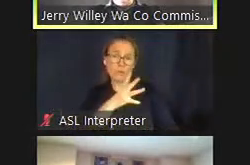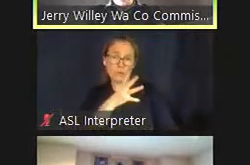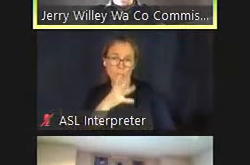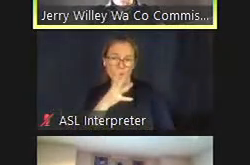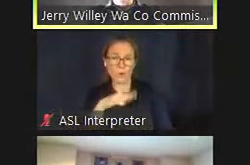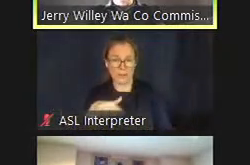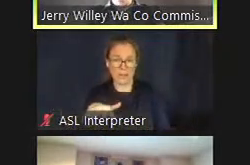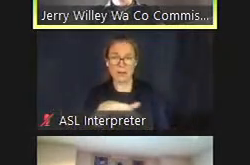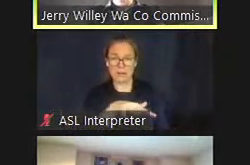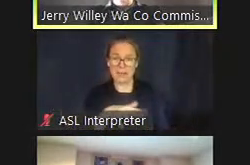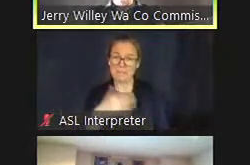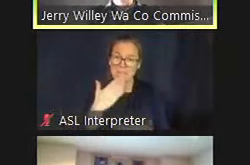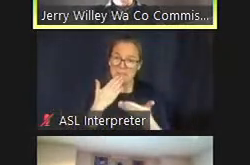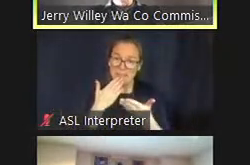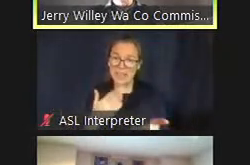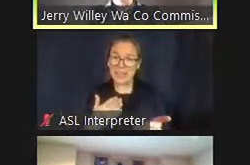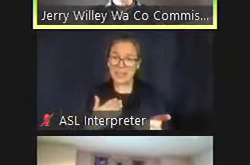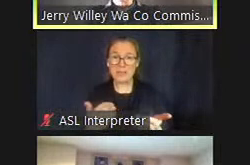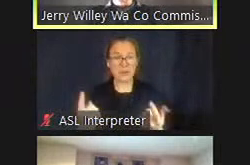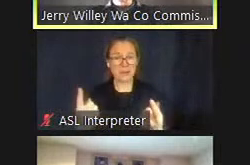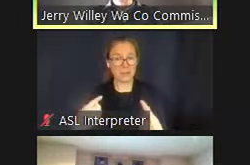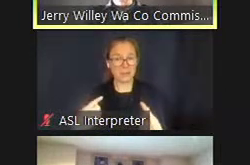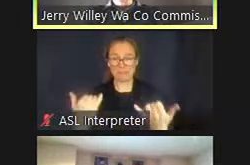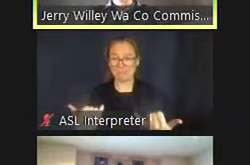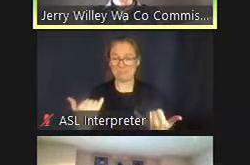our county. So thank you for being here today.